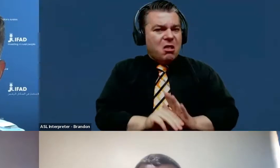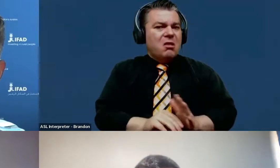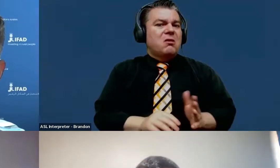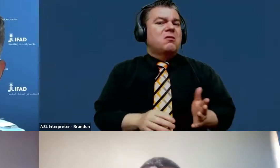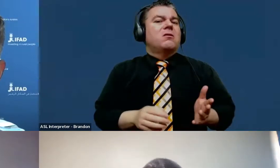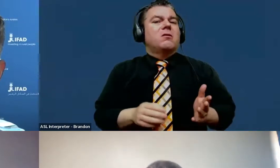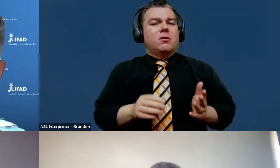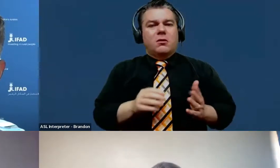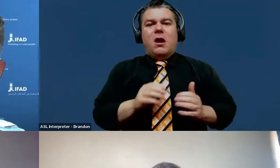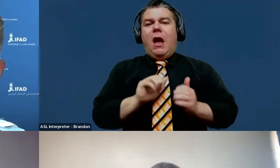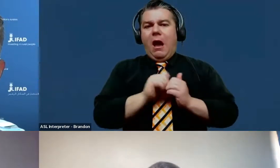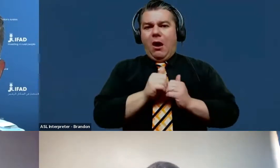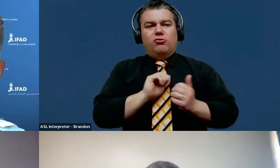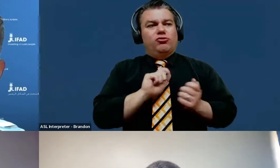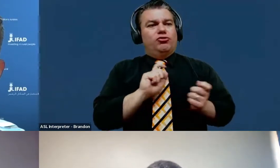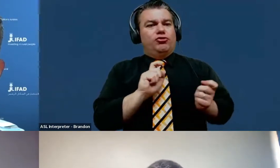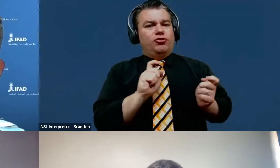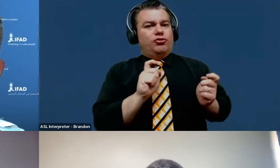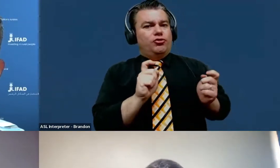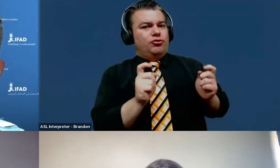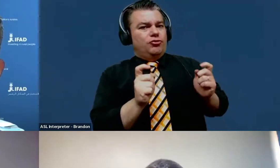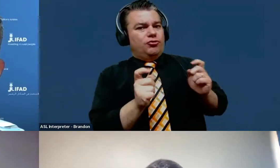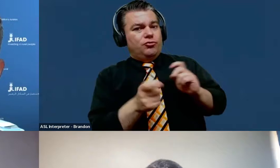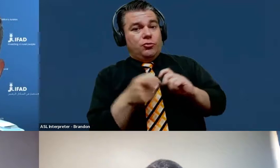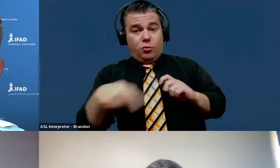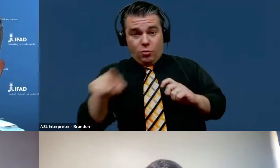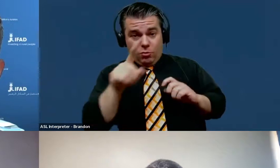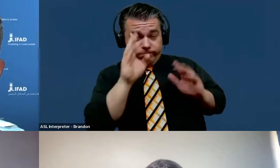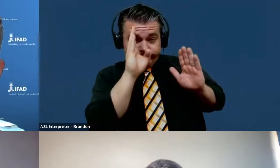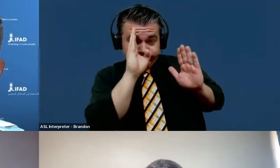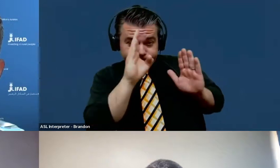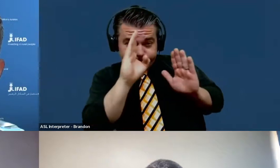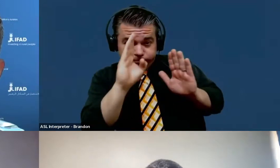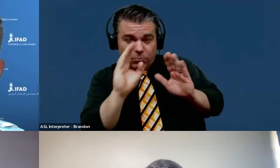it happens. So keep your ears and eyes out for